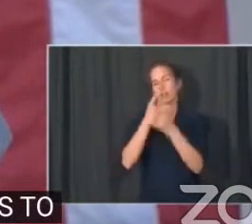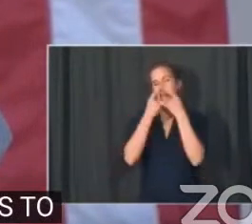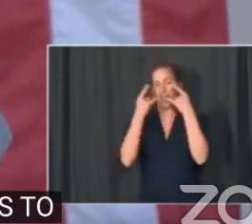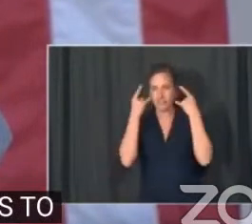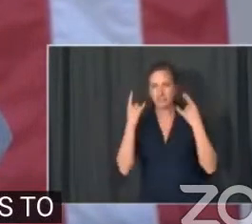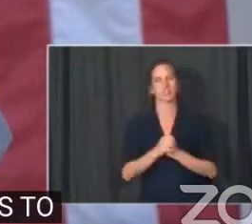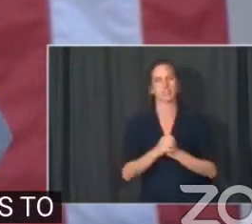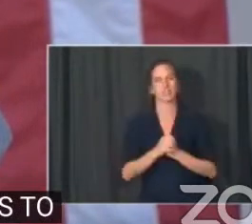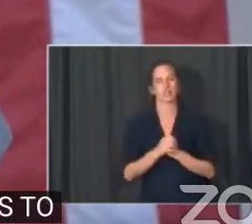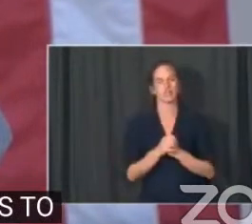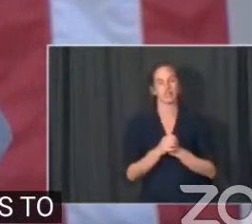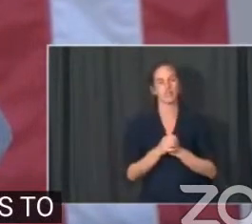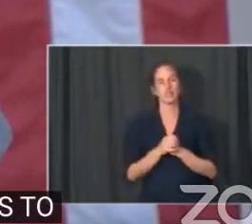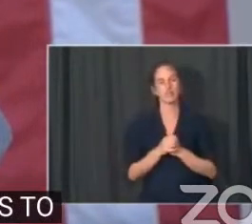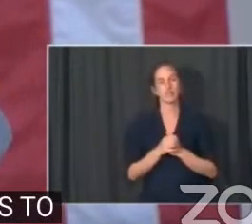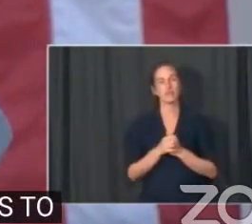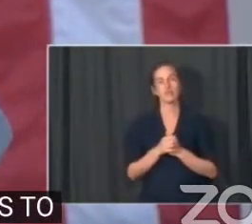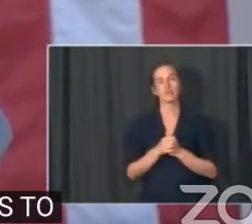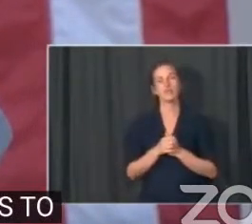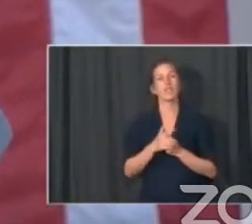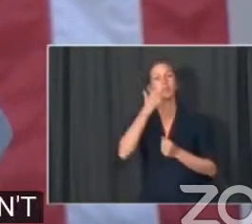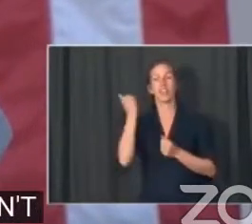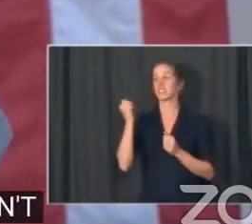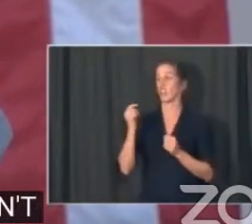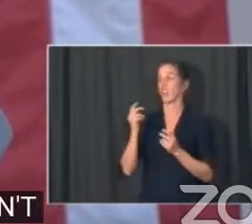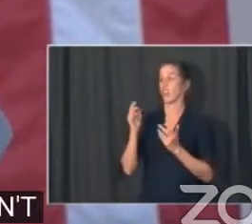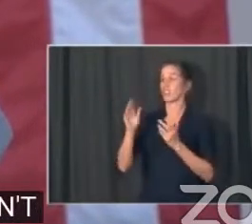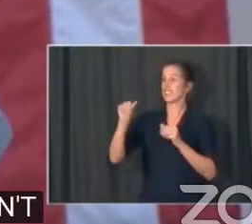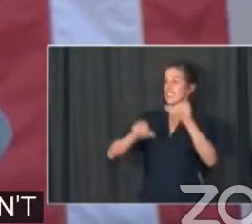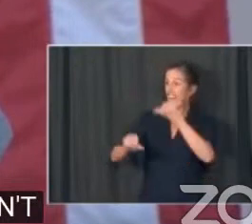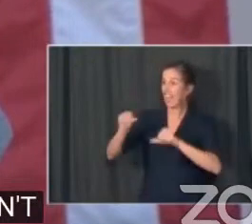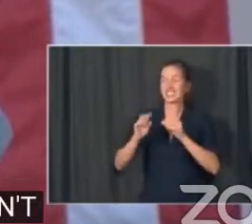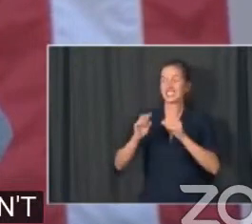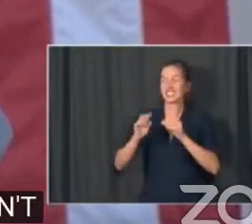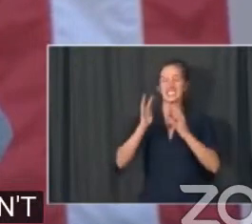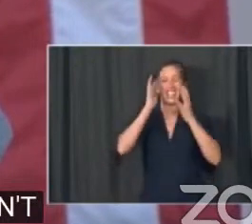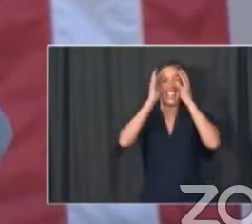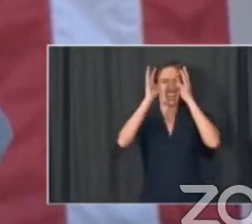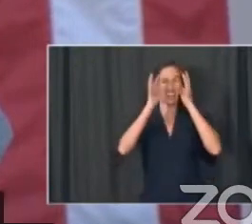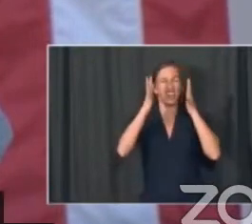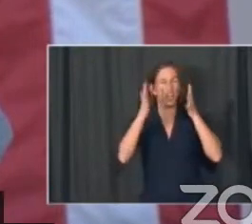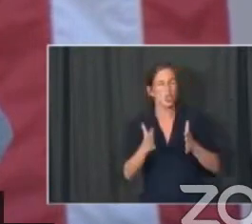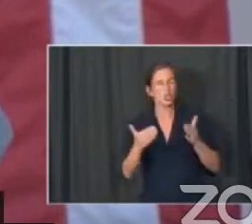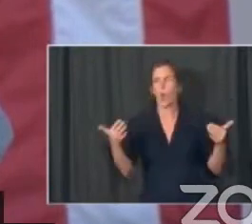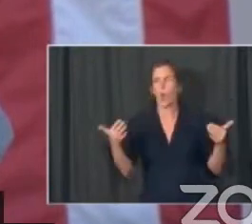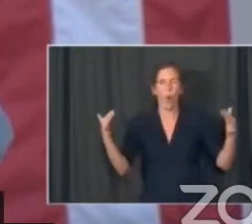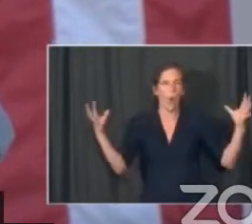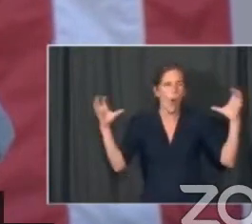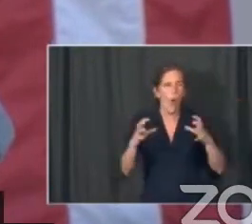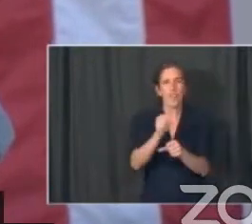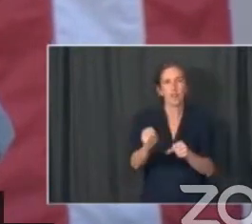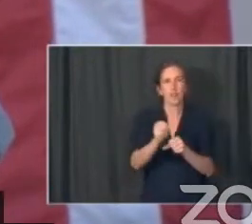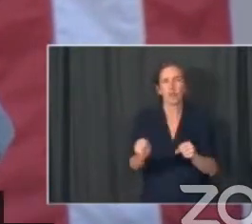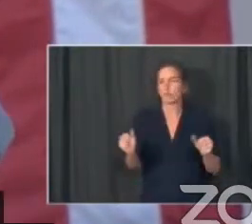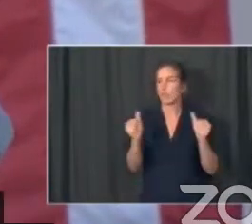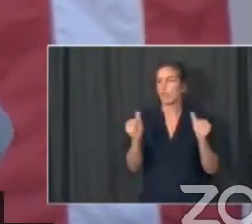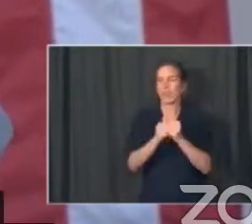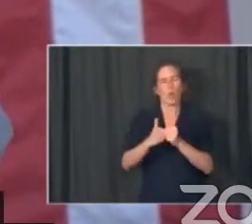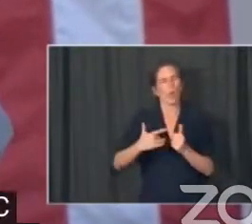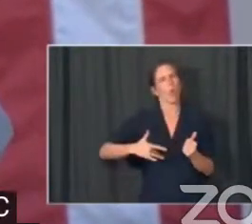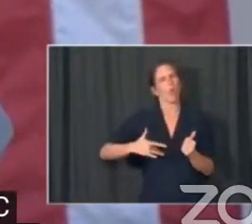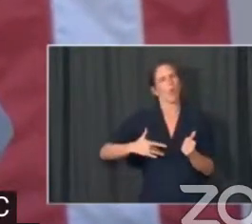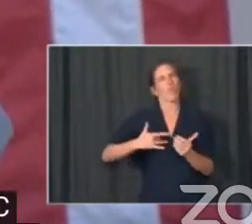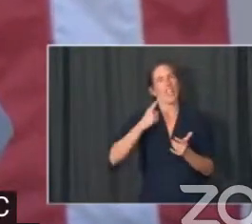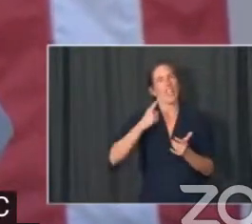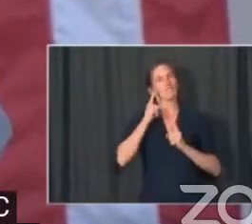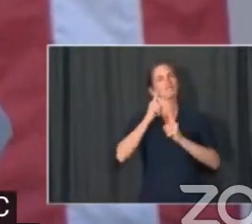of what great sigan scientists and public servants and innovators have done through Operation Warp Speed, we have such a los bright lineamientos que les future ha dado. ahead Es of us. increíble el espíritu If